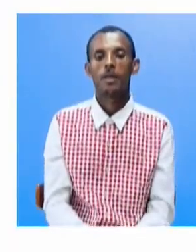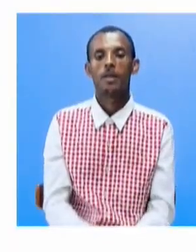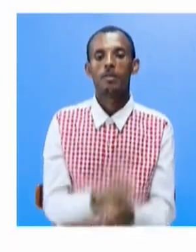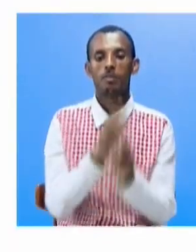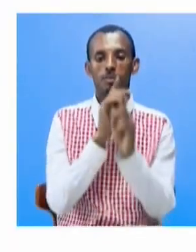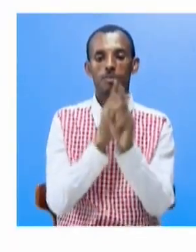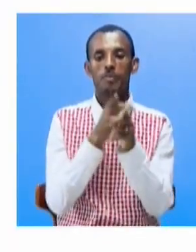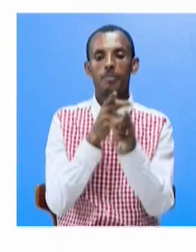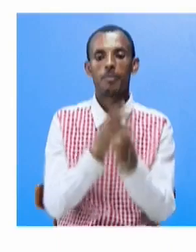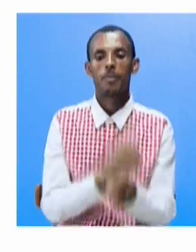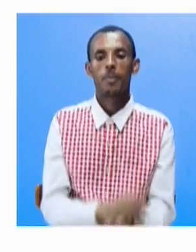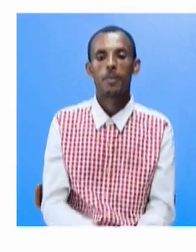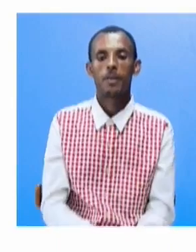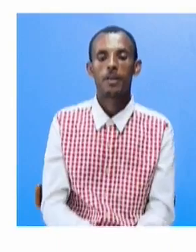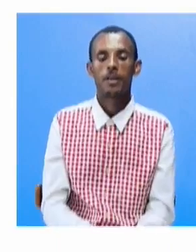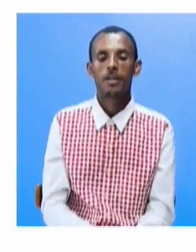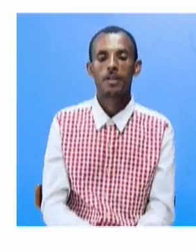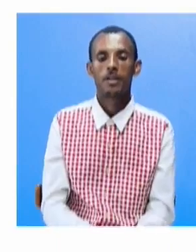solution.